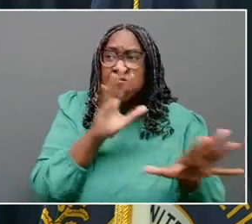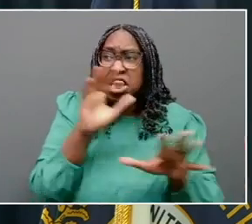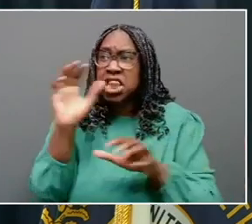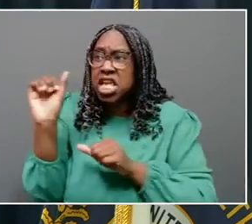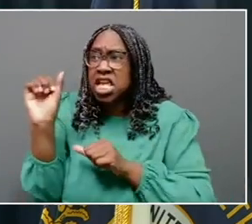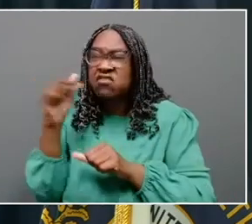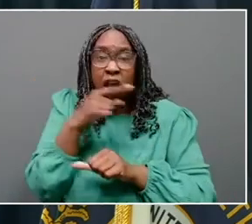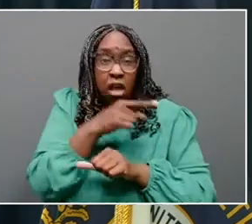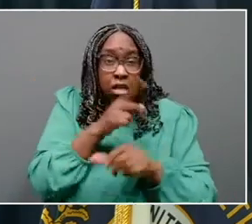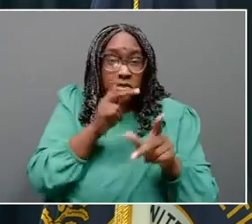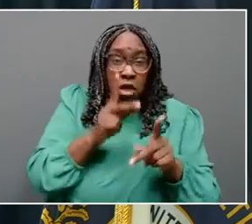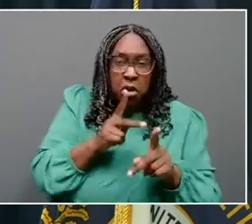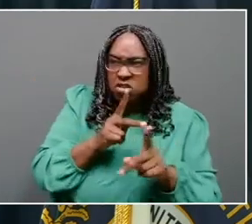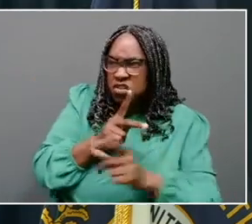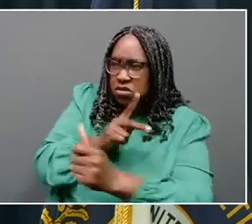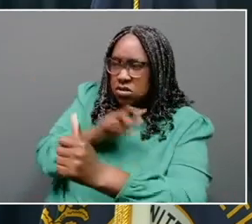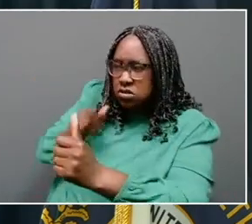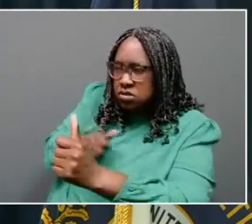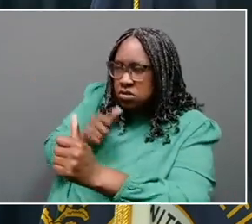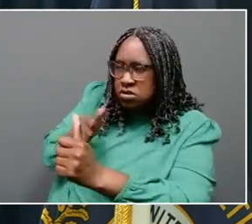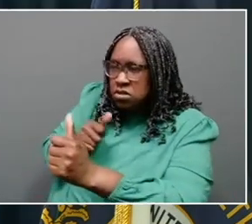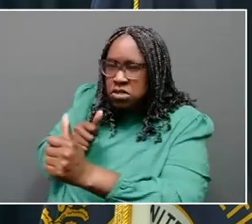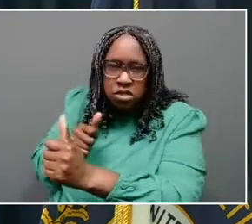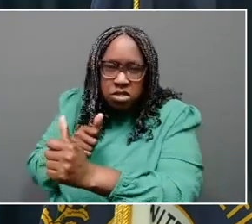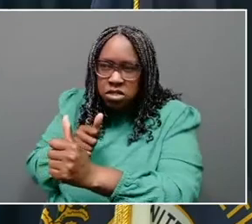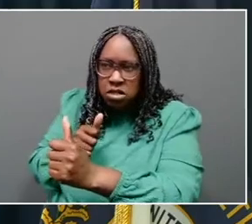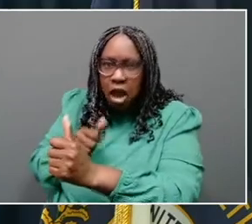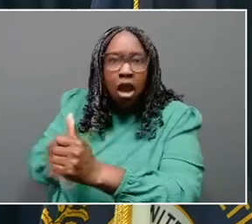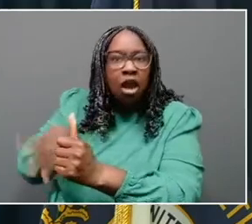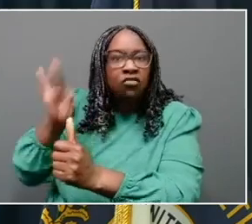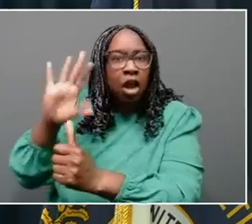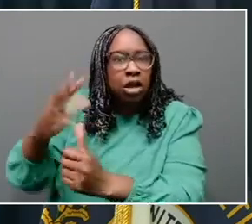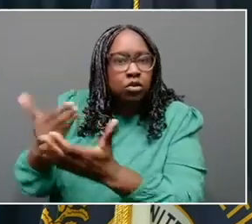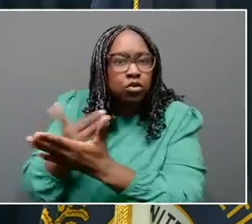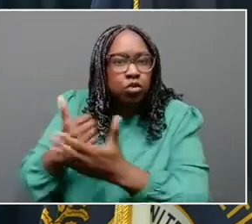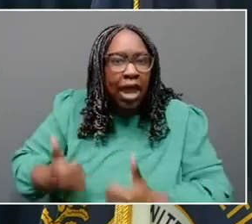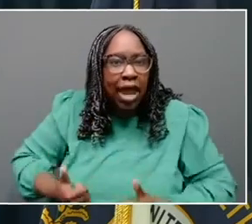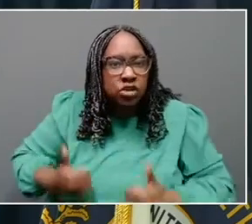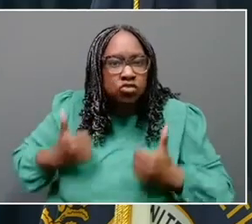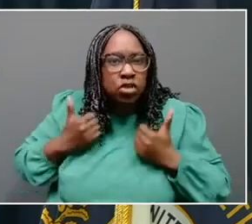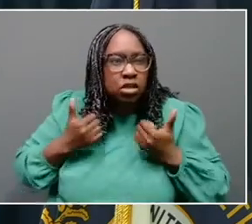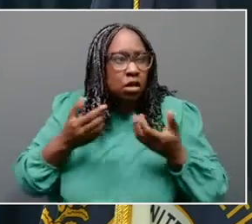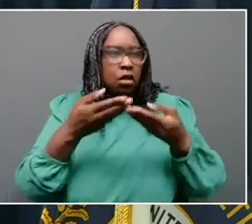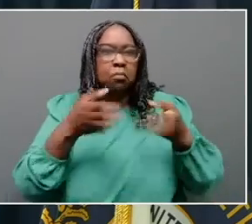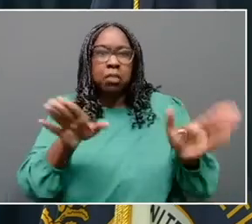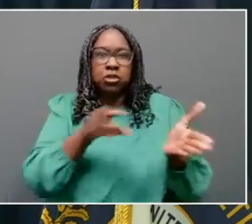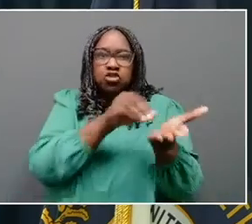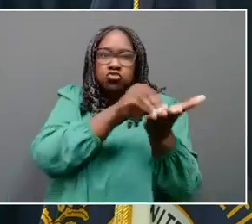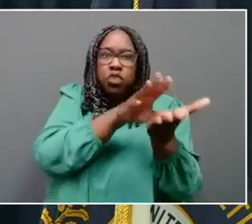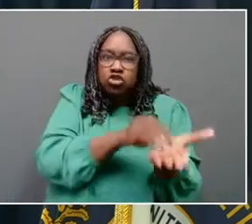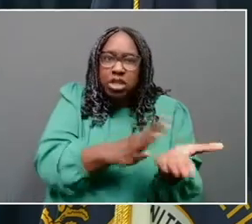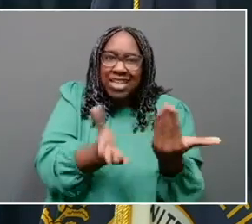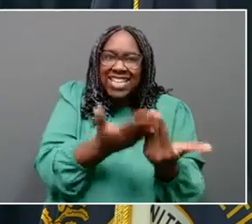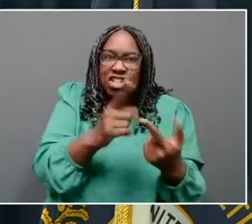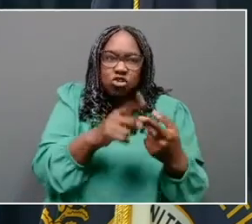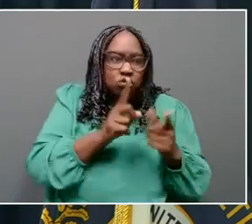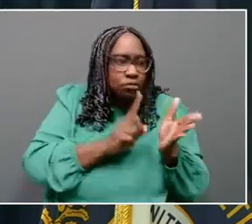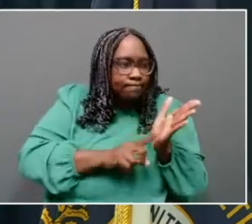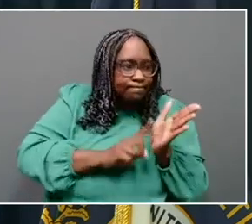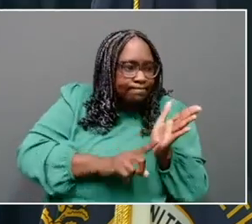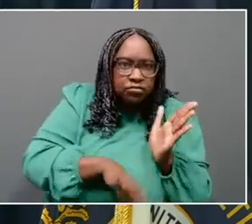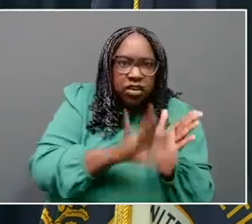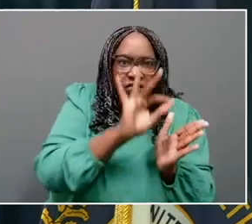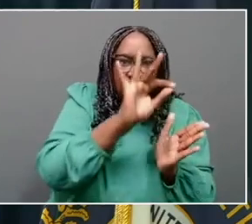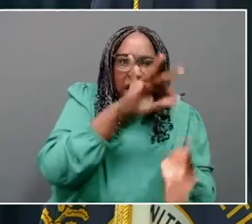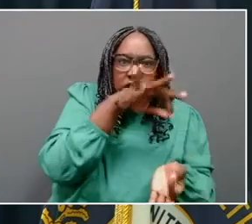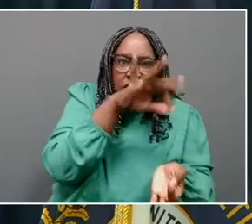sometimes by learning her new location through easily accessible public records. The Safe at Home program replaces